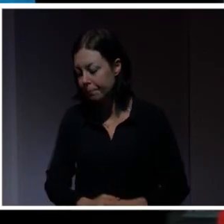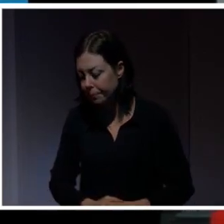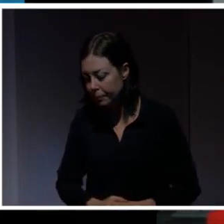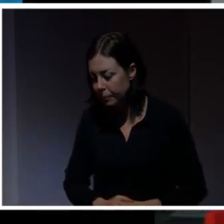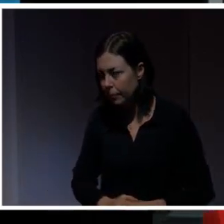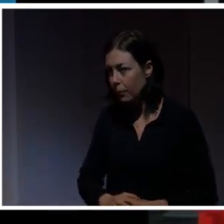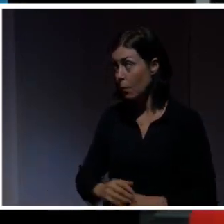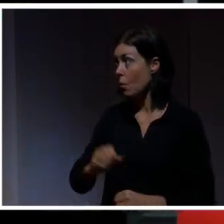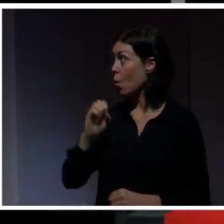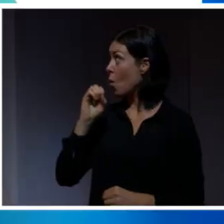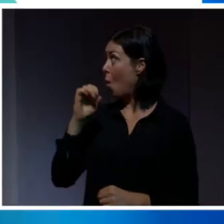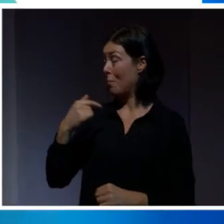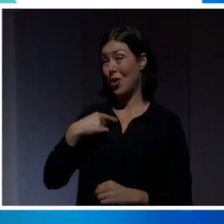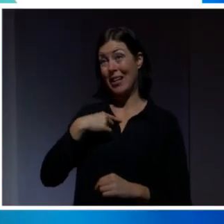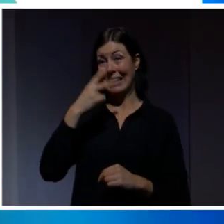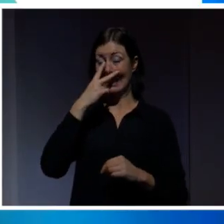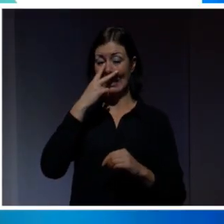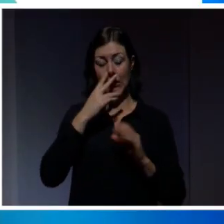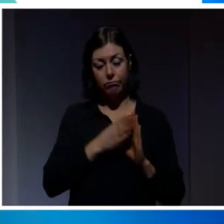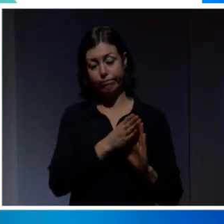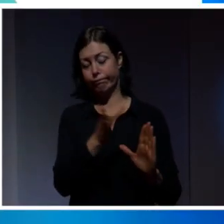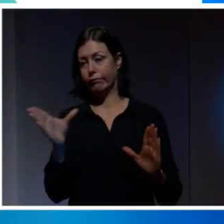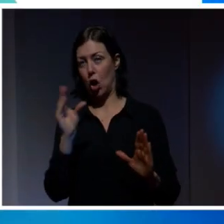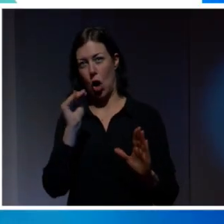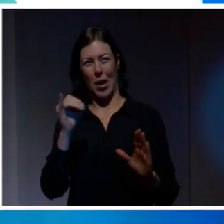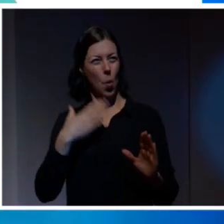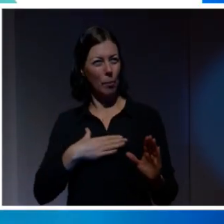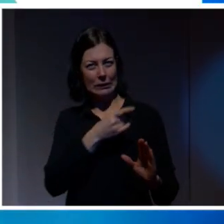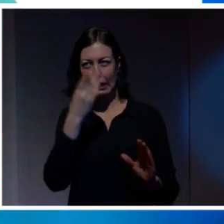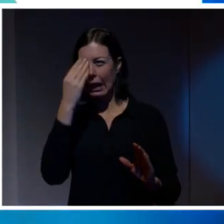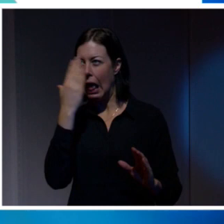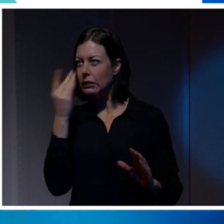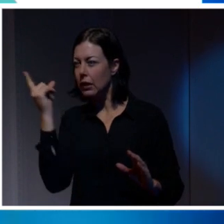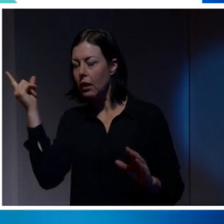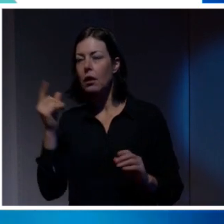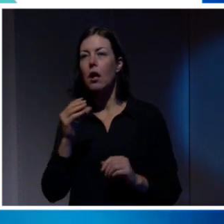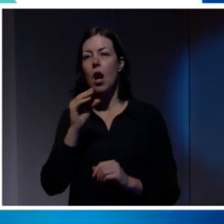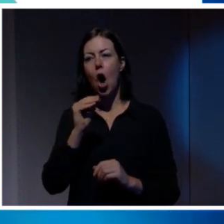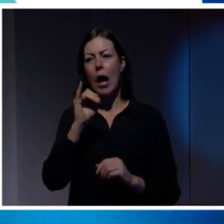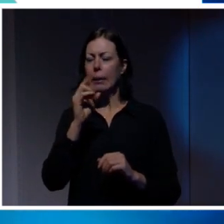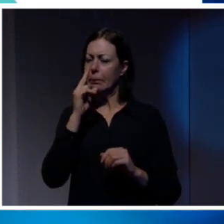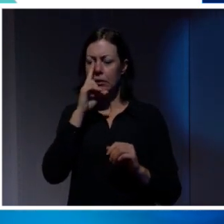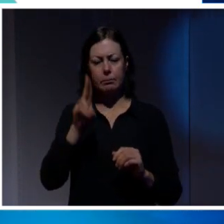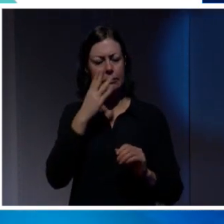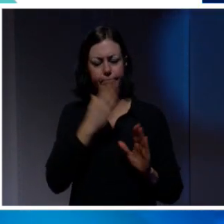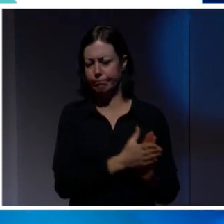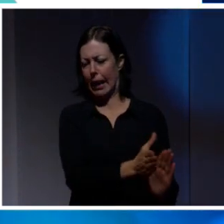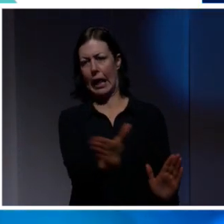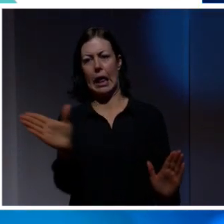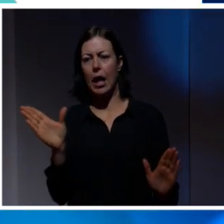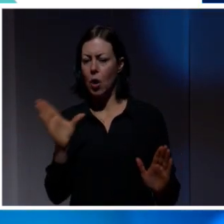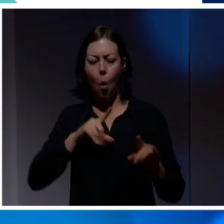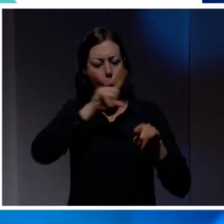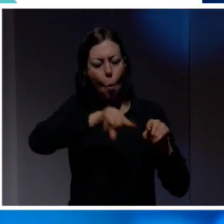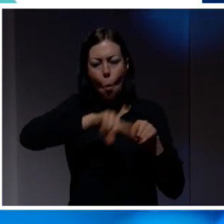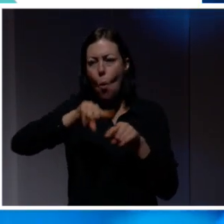I take a look at the field of AI, hopefully you can read that, AI is actually quite a broad field that has a number of